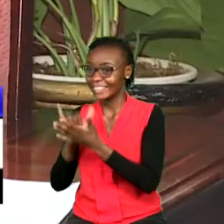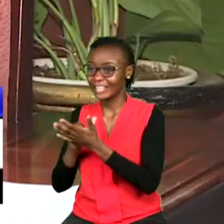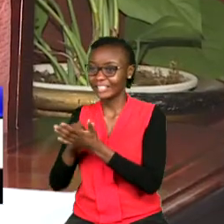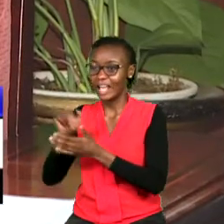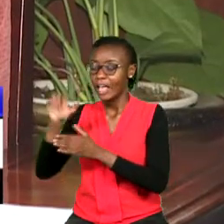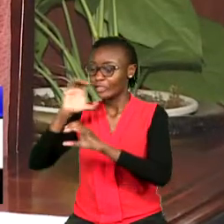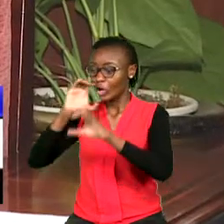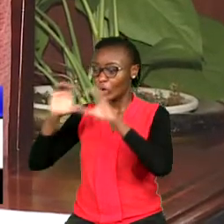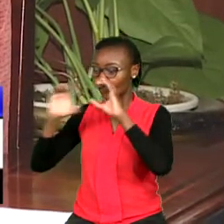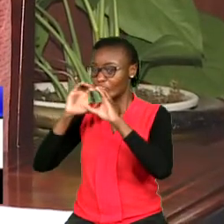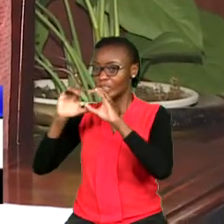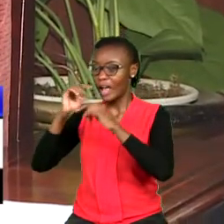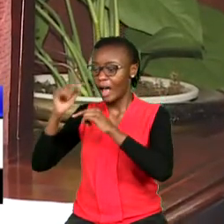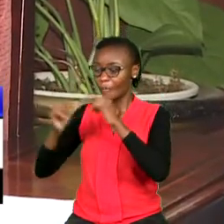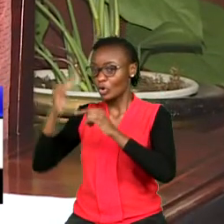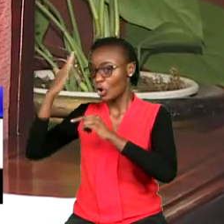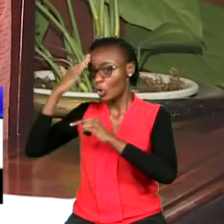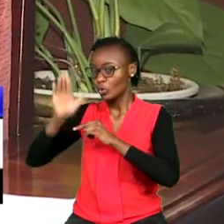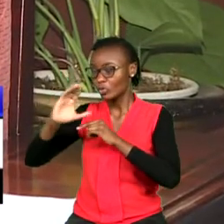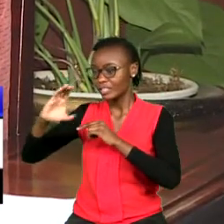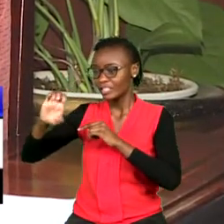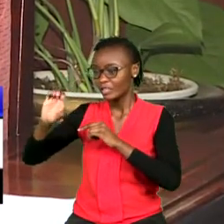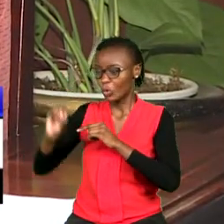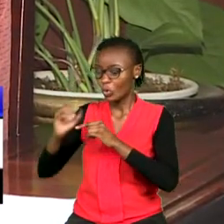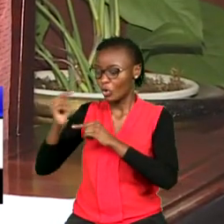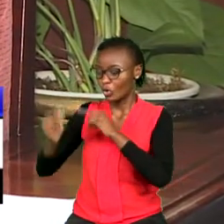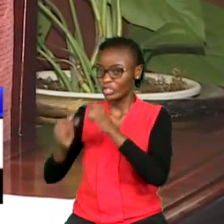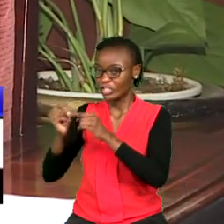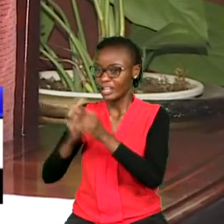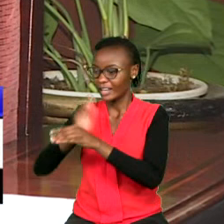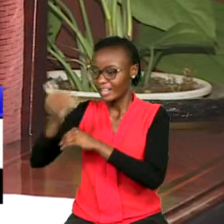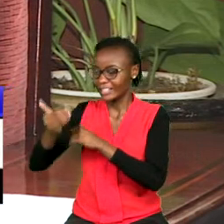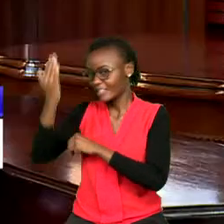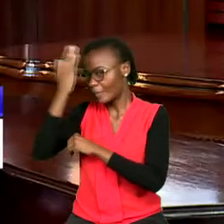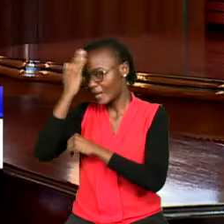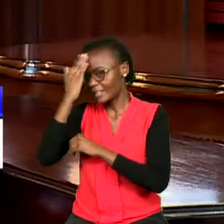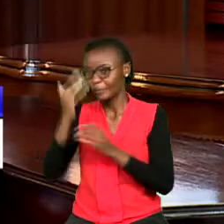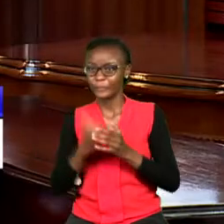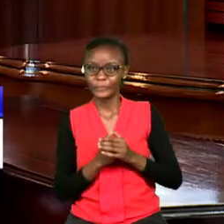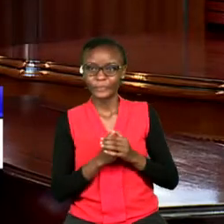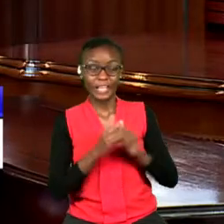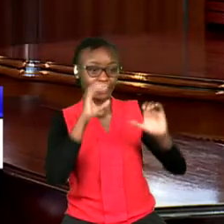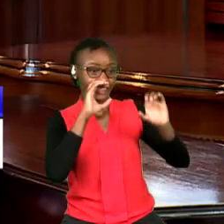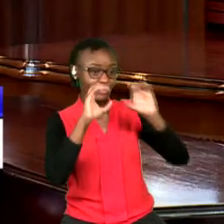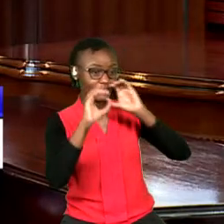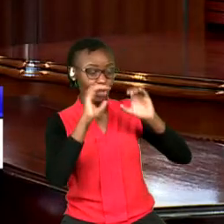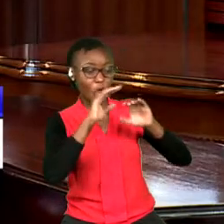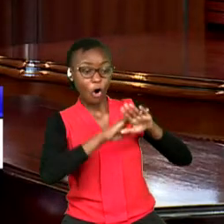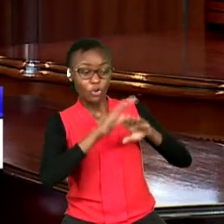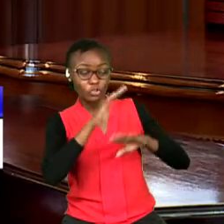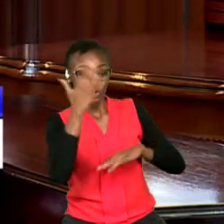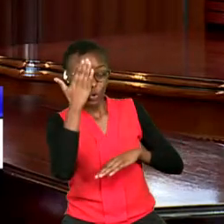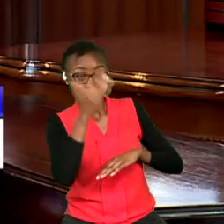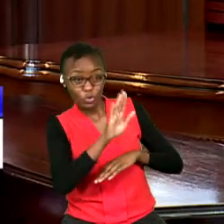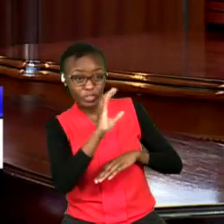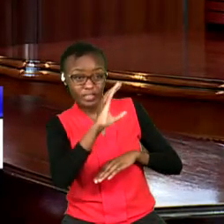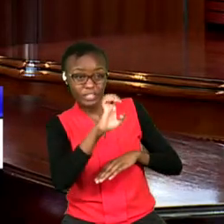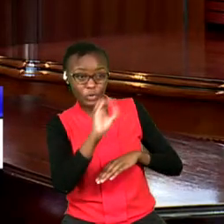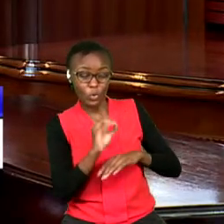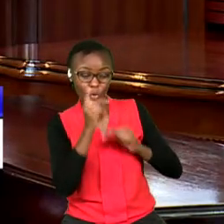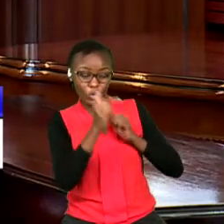the conversation on Know Your CEO continues next Monday. The conversation, Know Your